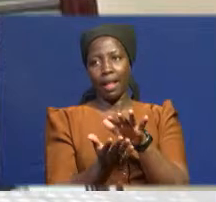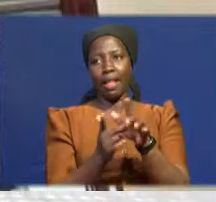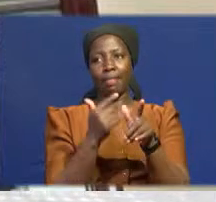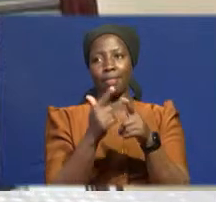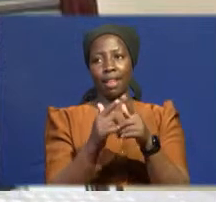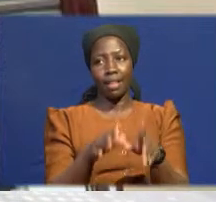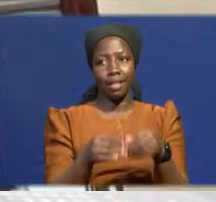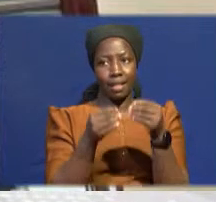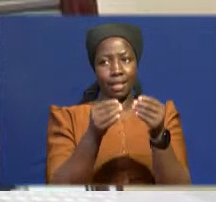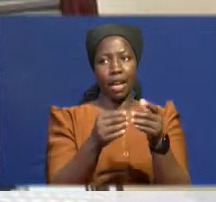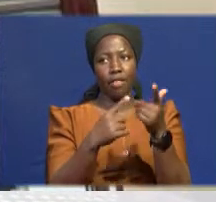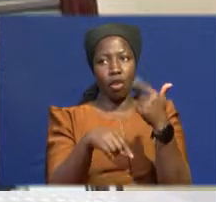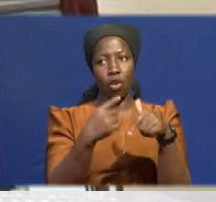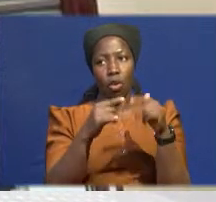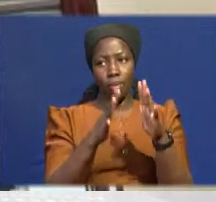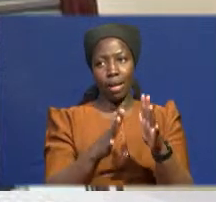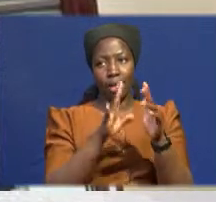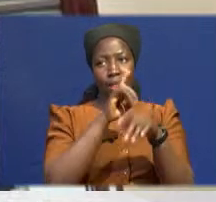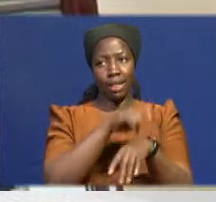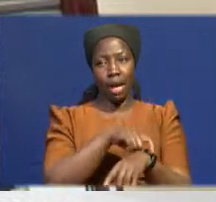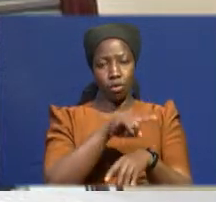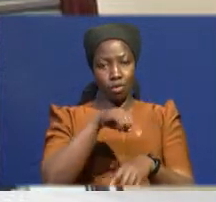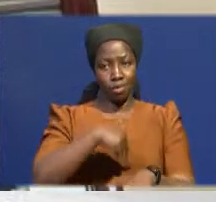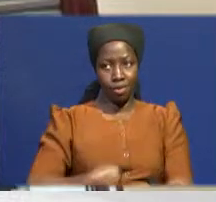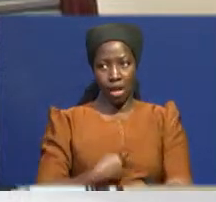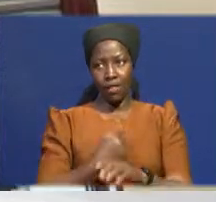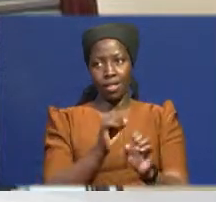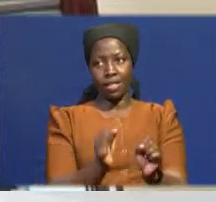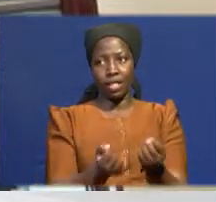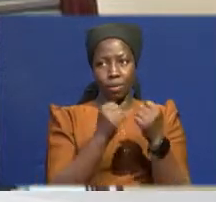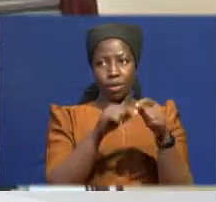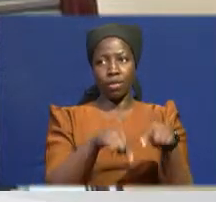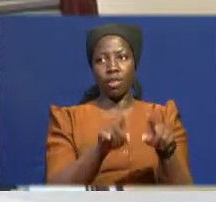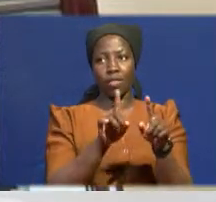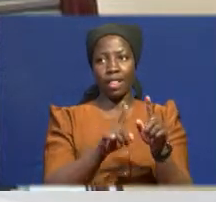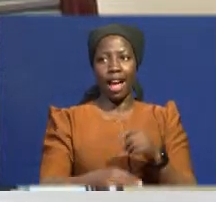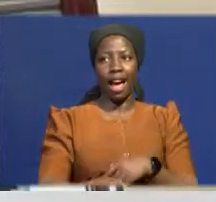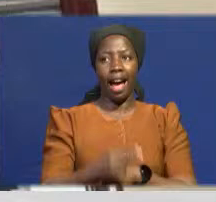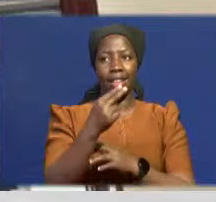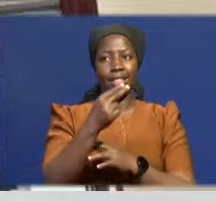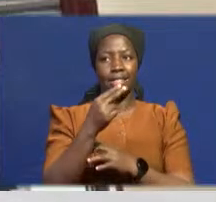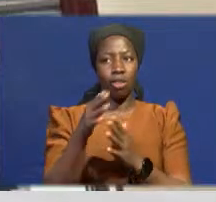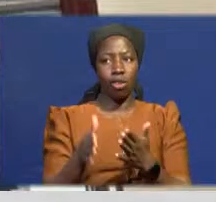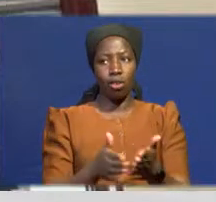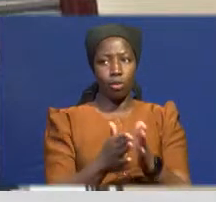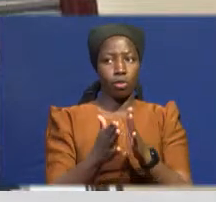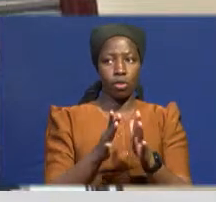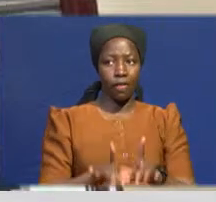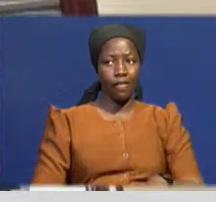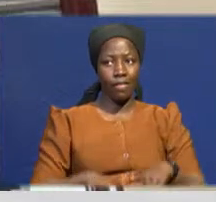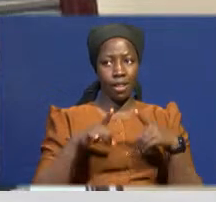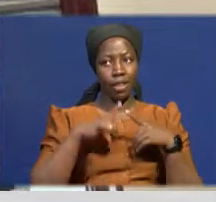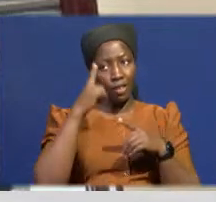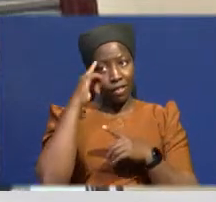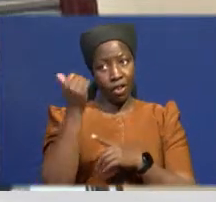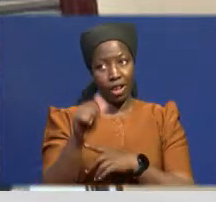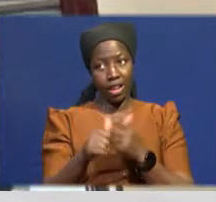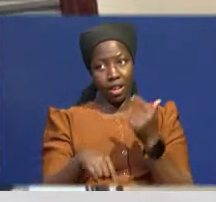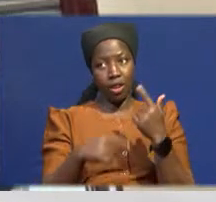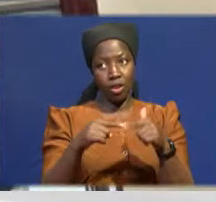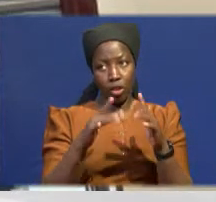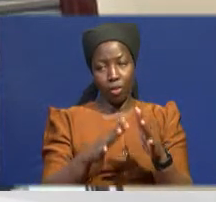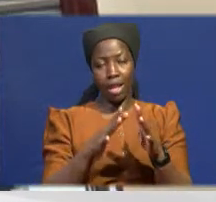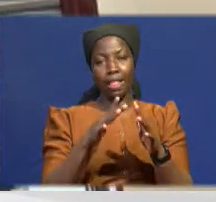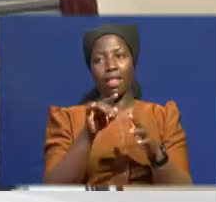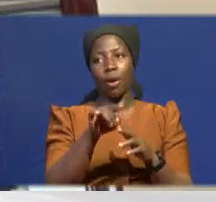competitors time to self-extricate. The highest chances of survival for any competitor is the one that comes out by the